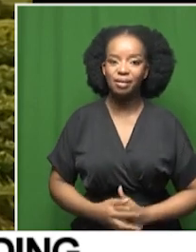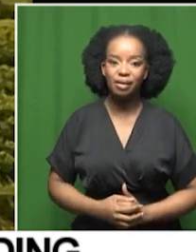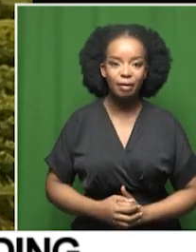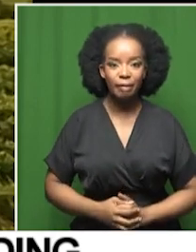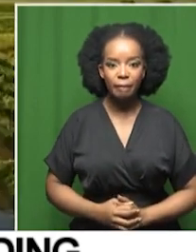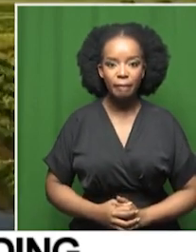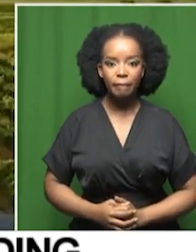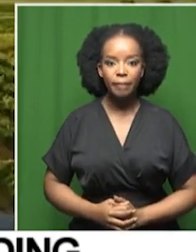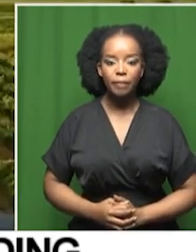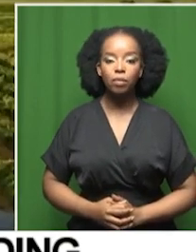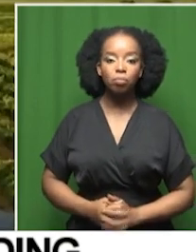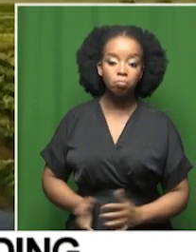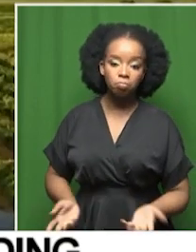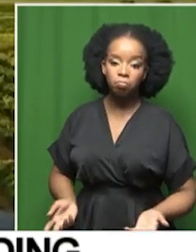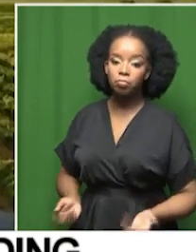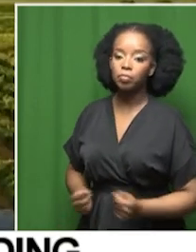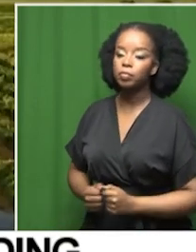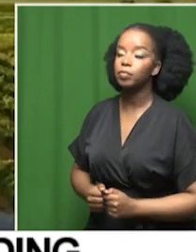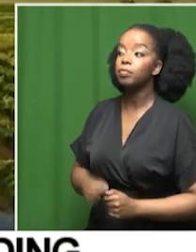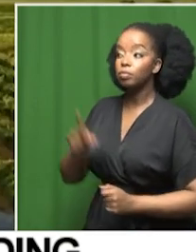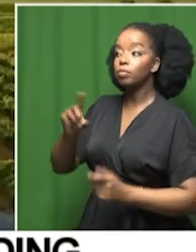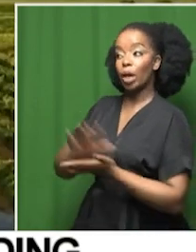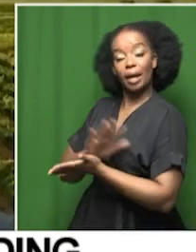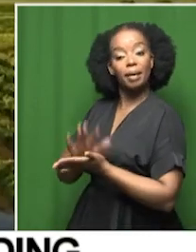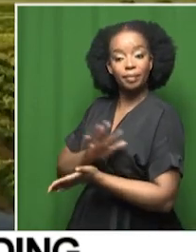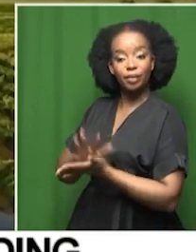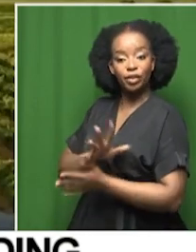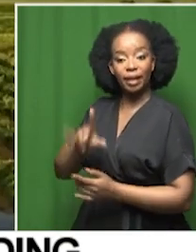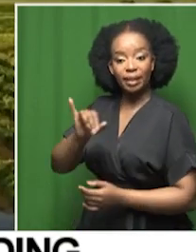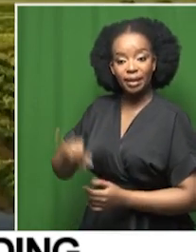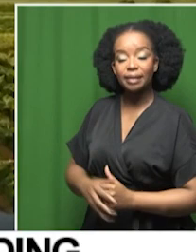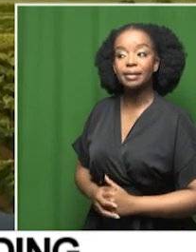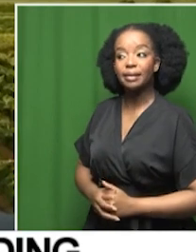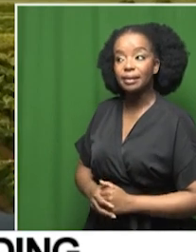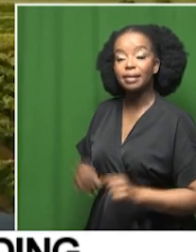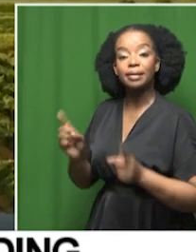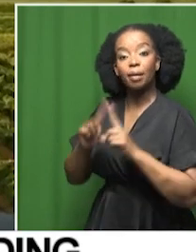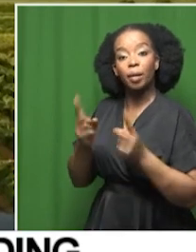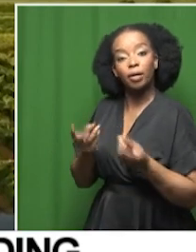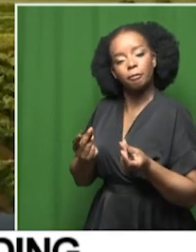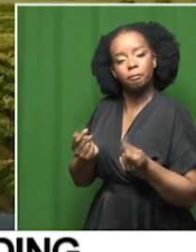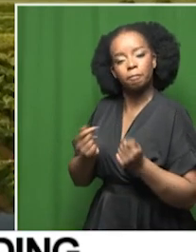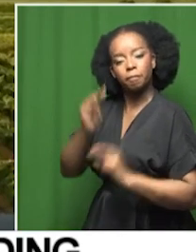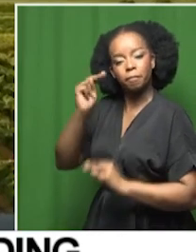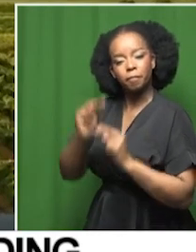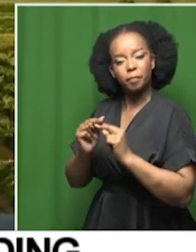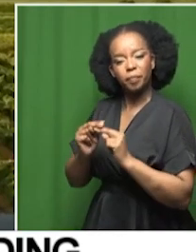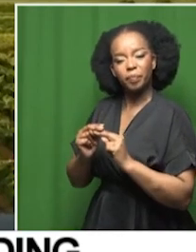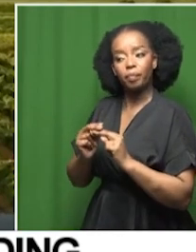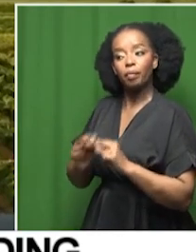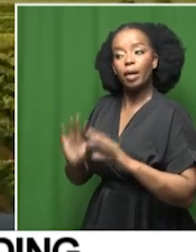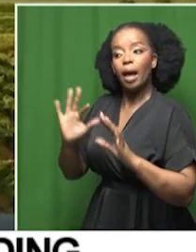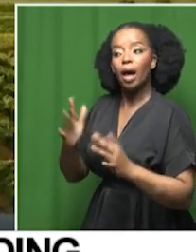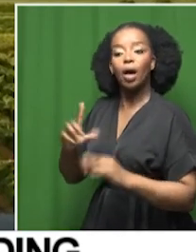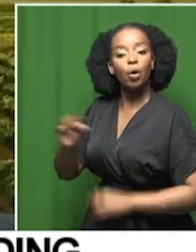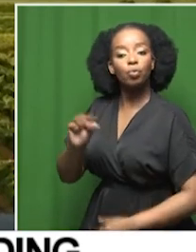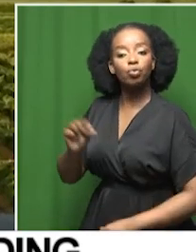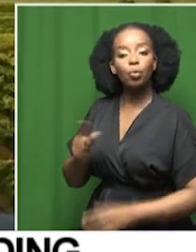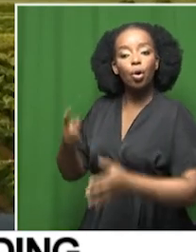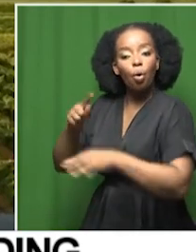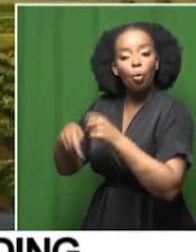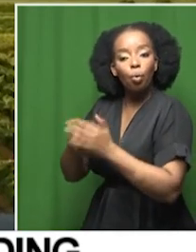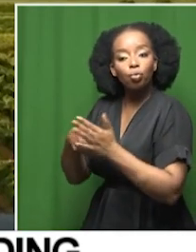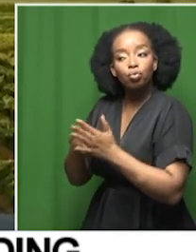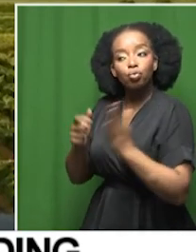Mm-hmm. And appreciating that, Theo, just very briefly, how soon will the consumer actually